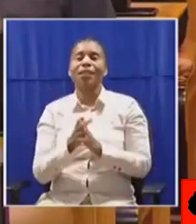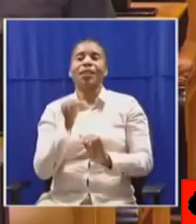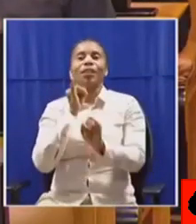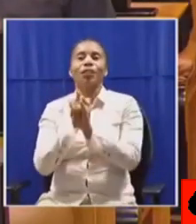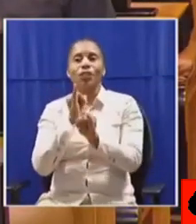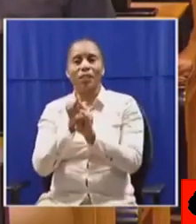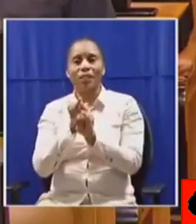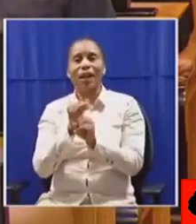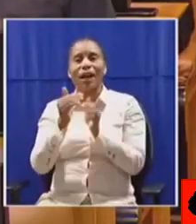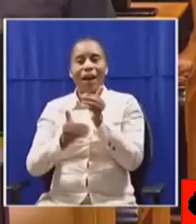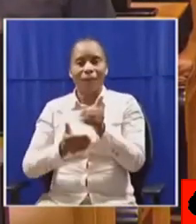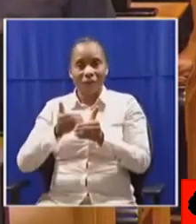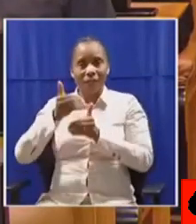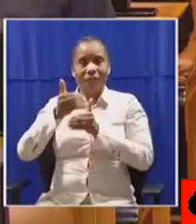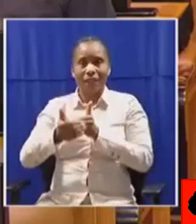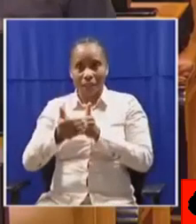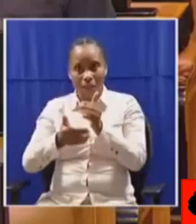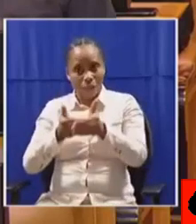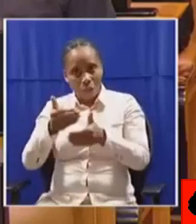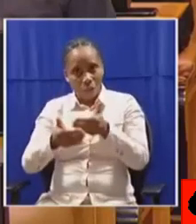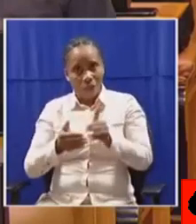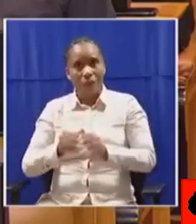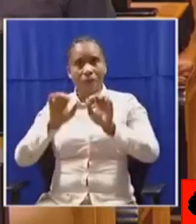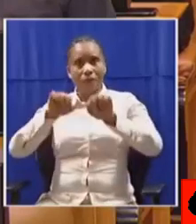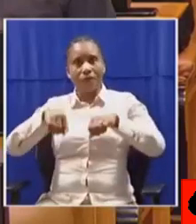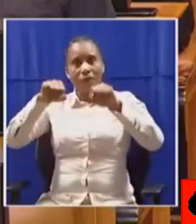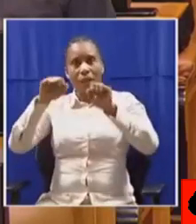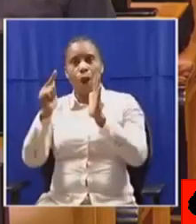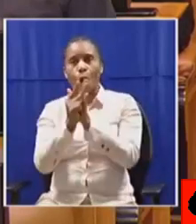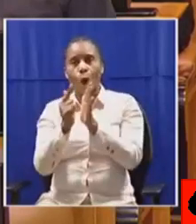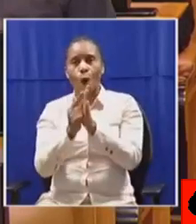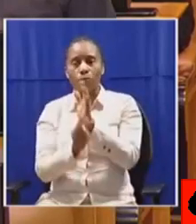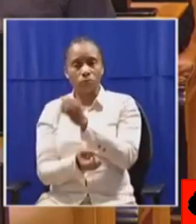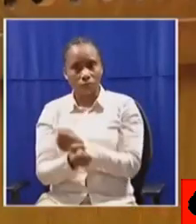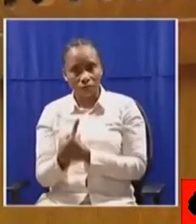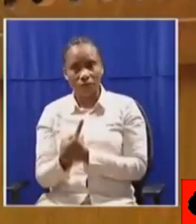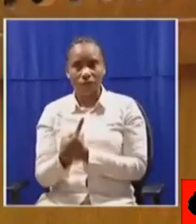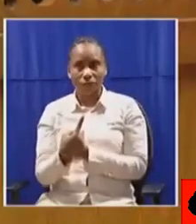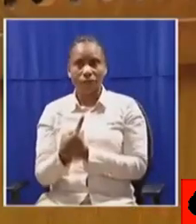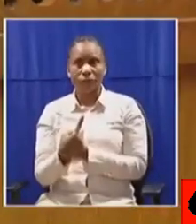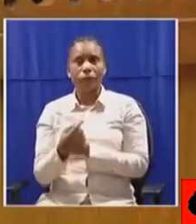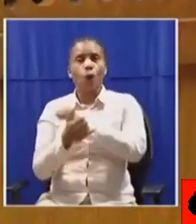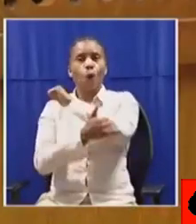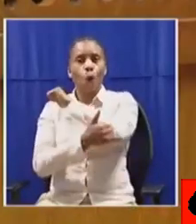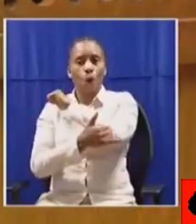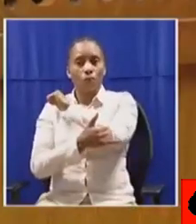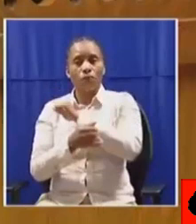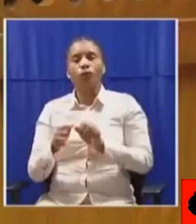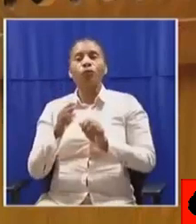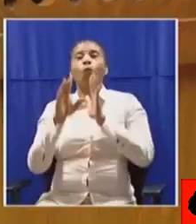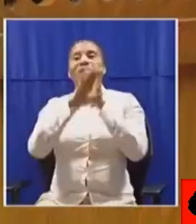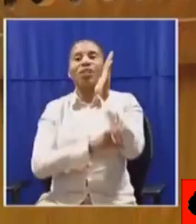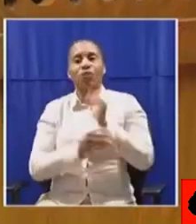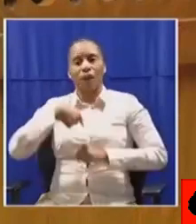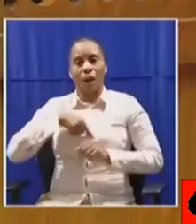due process, let the law take its course. This is what our Constitution demands.